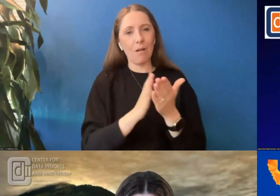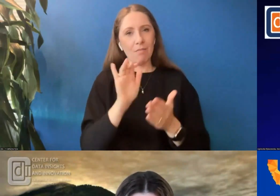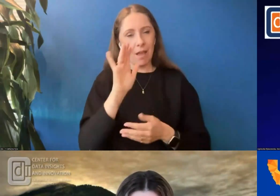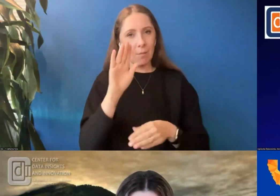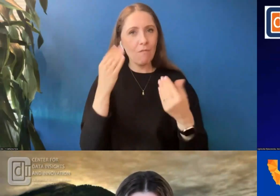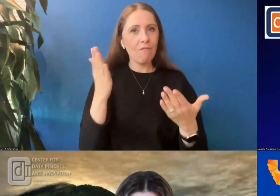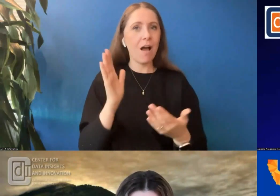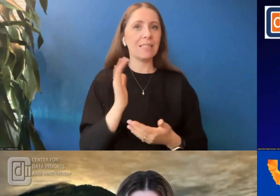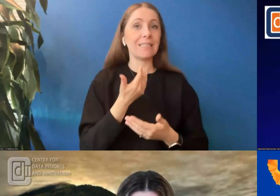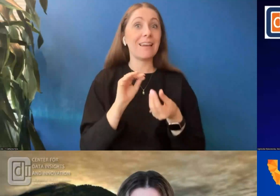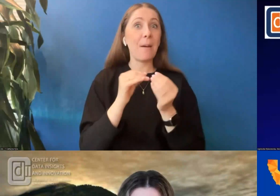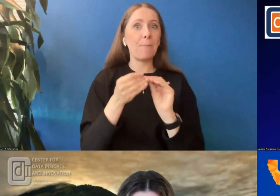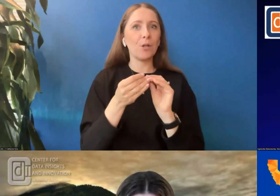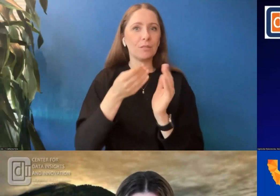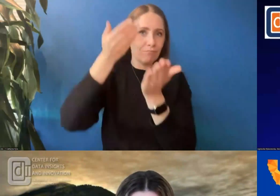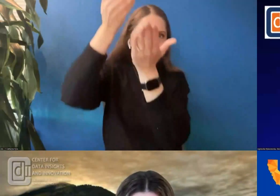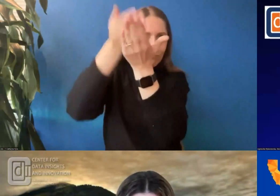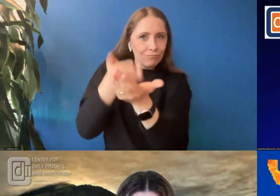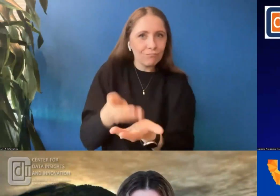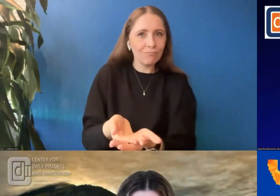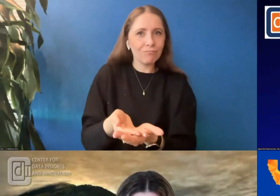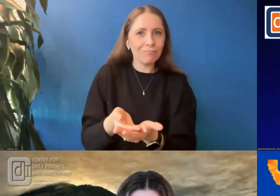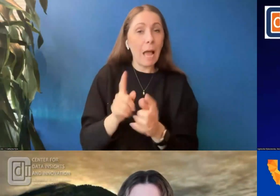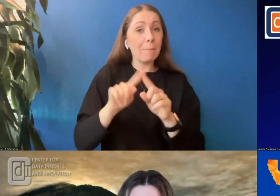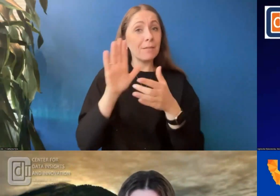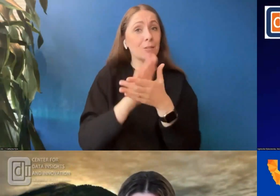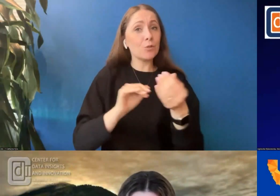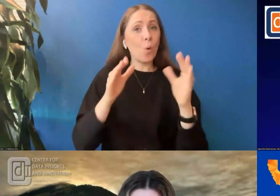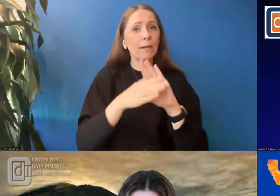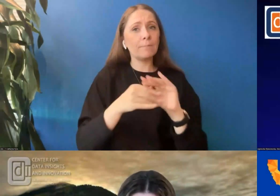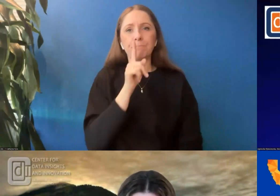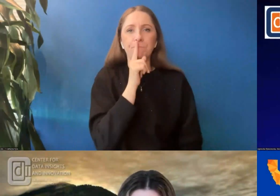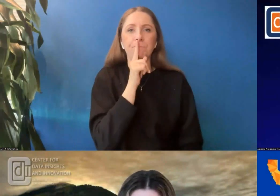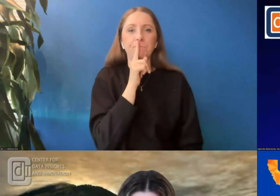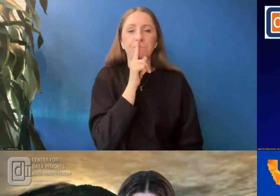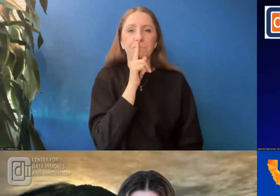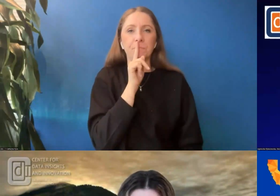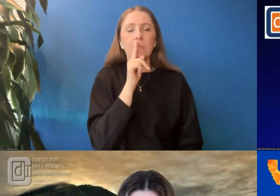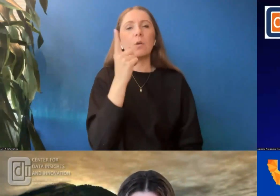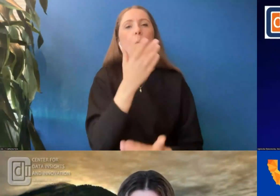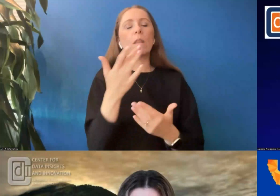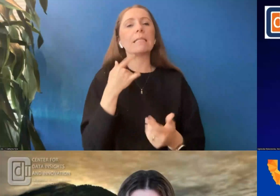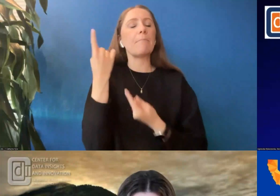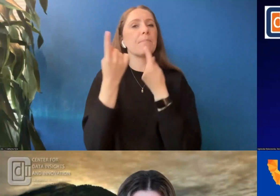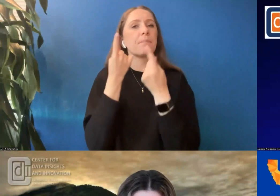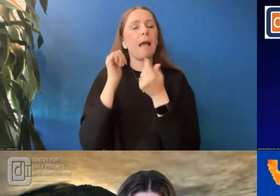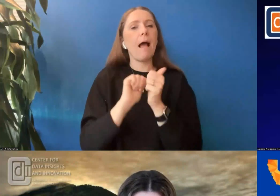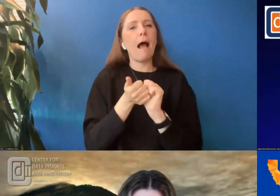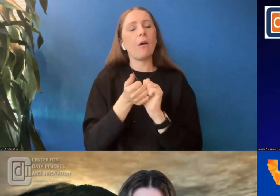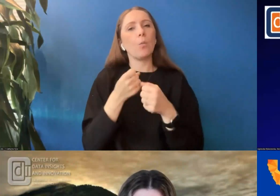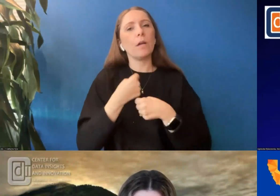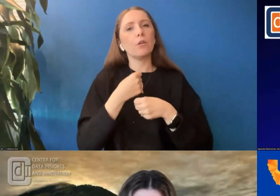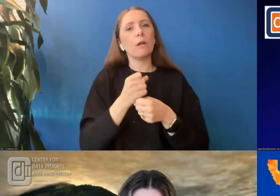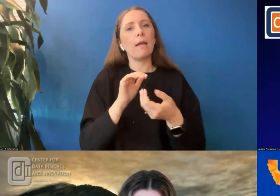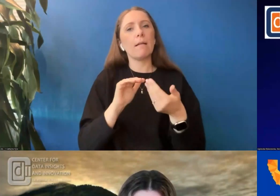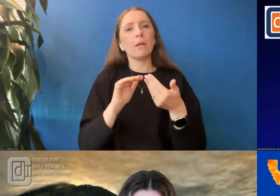us numbers. It doesn't give us the story. And one of the things that I'm thinking about is how do we create a